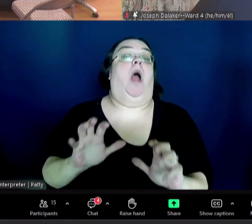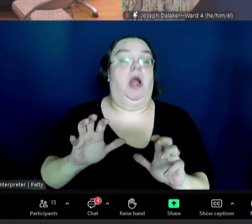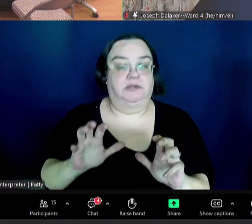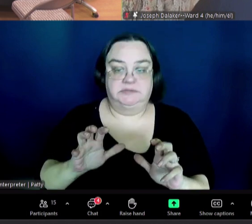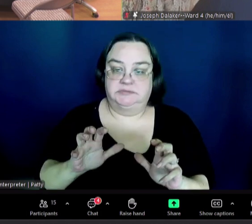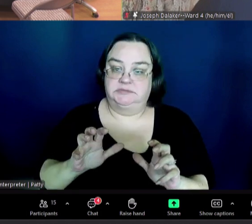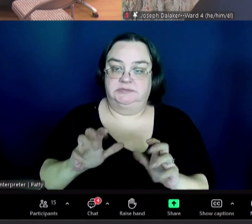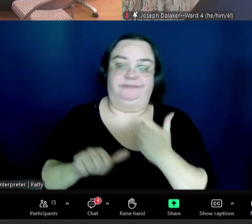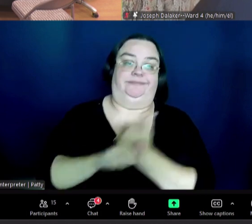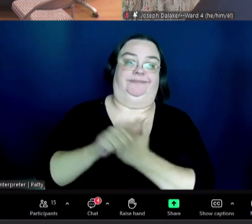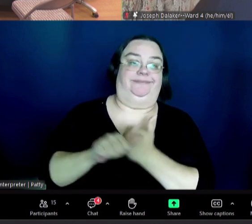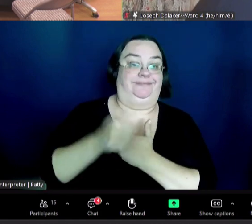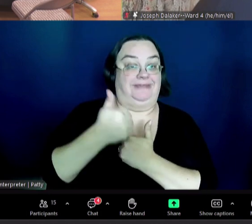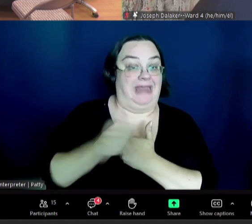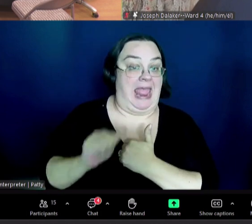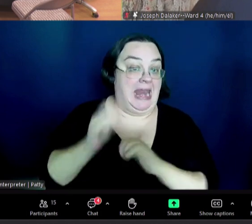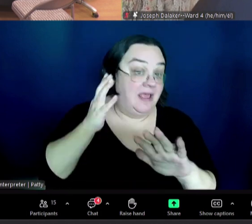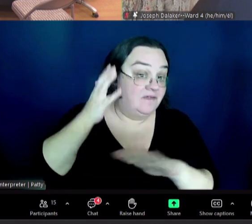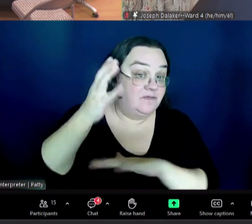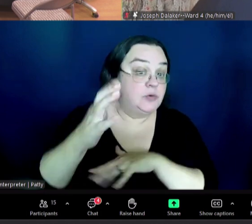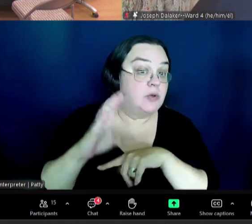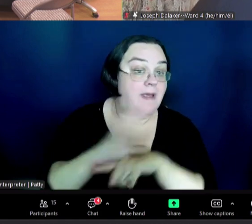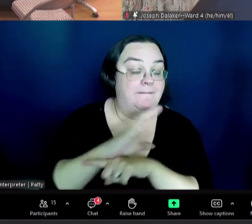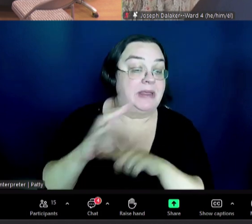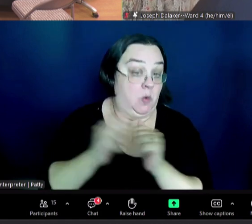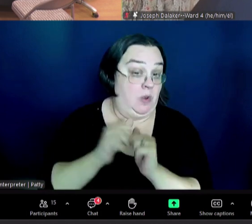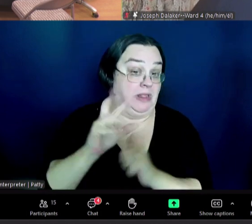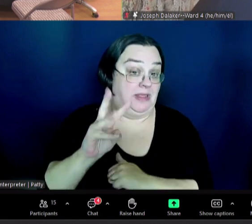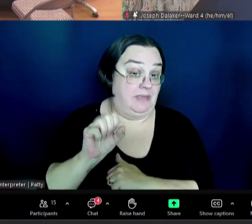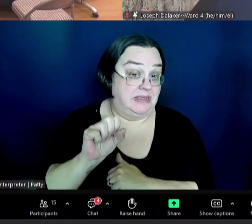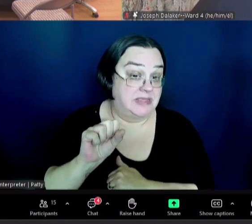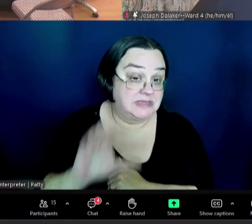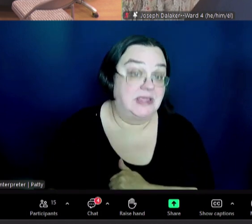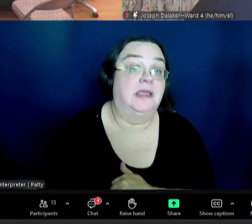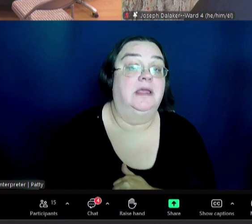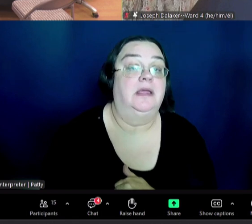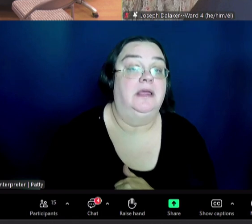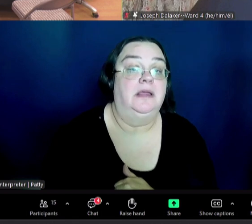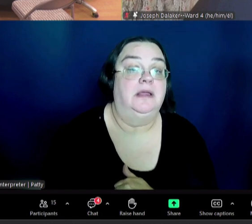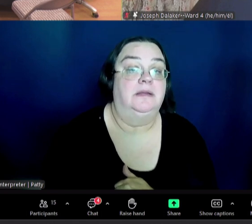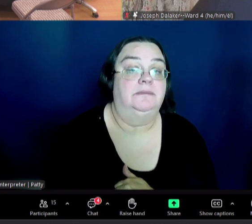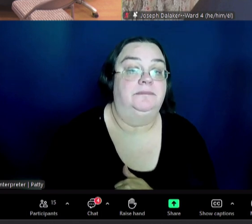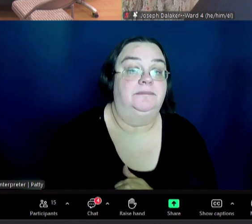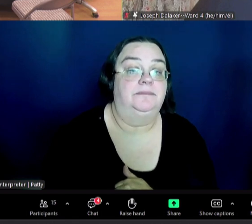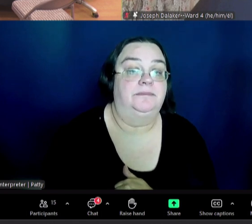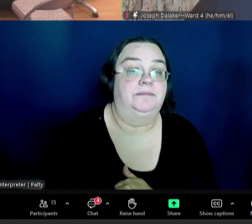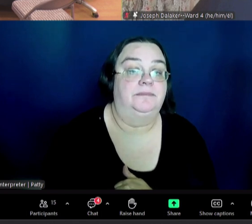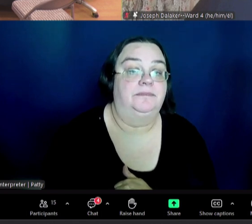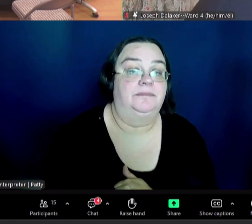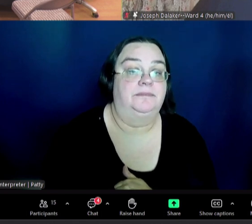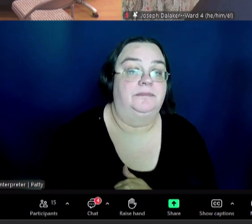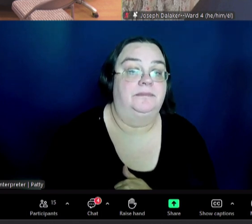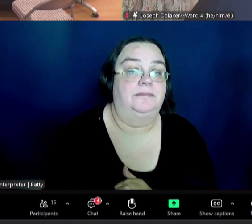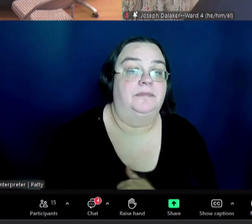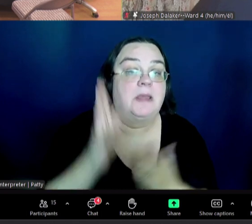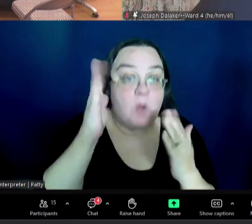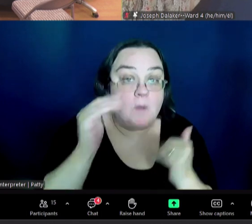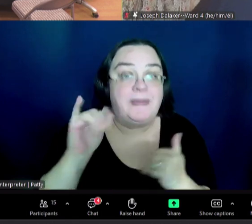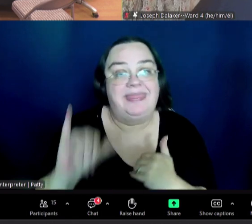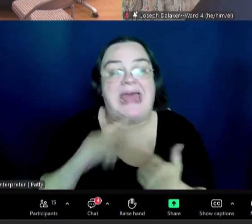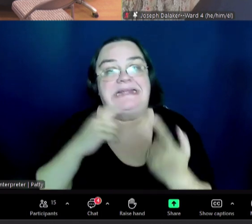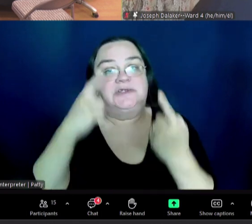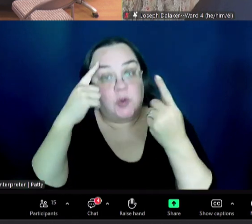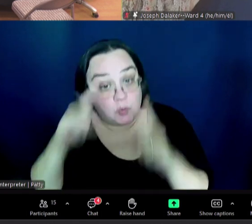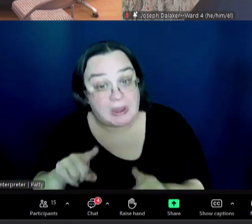jeopardize any future business with WSSC. And so I'm hoping that this is agreeable. I